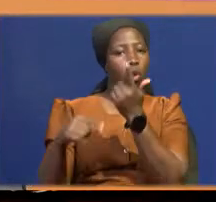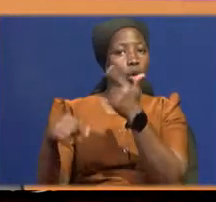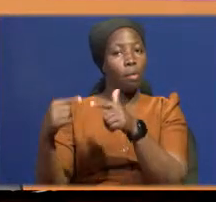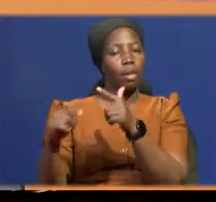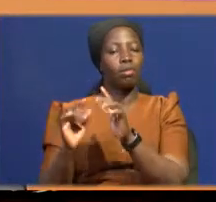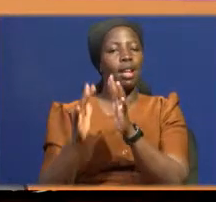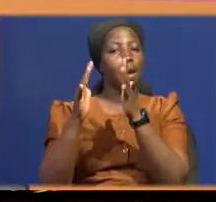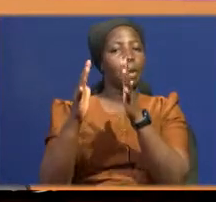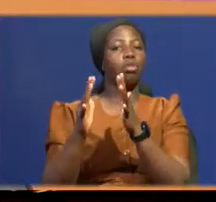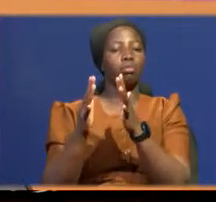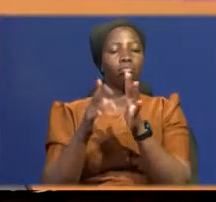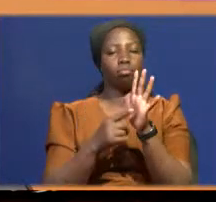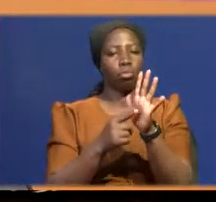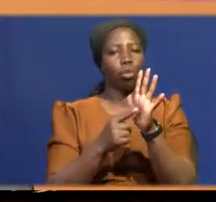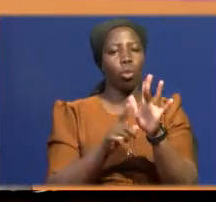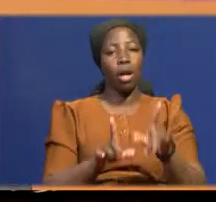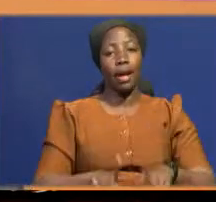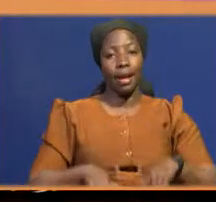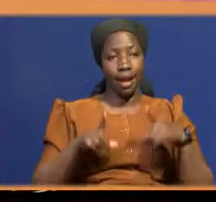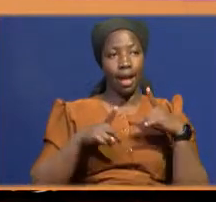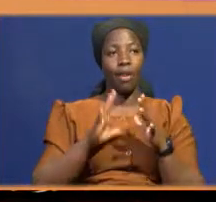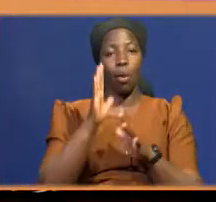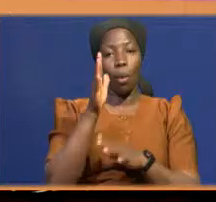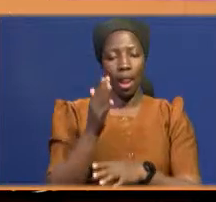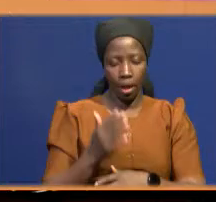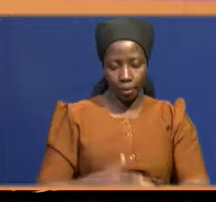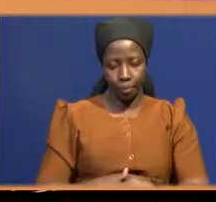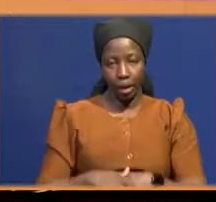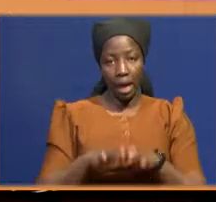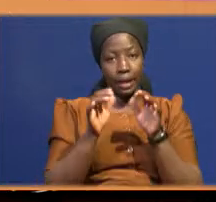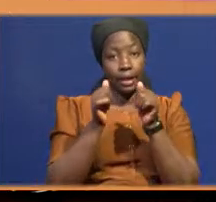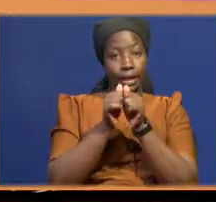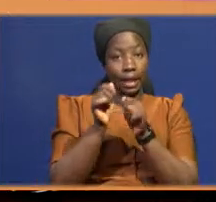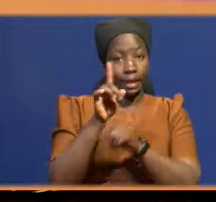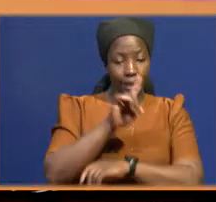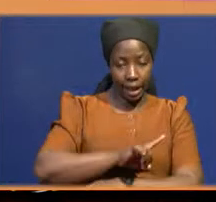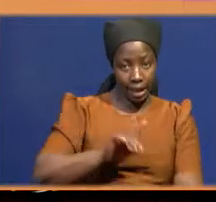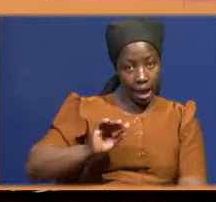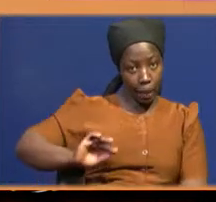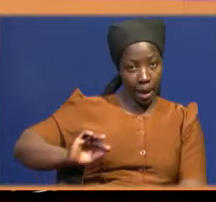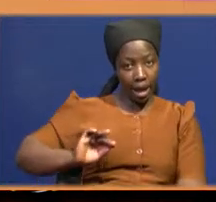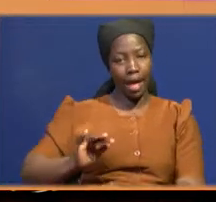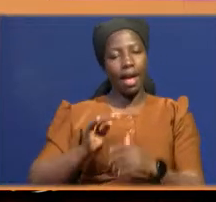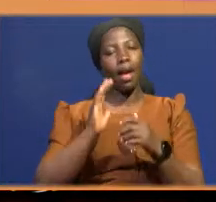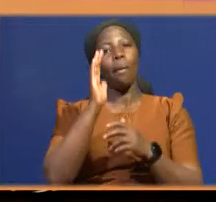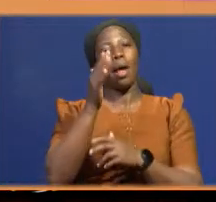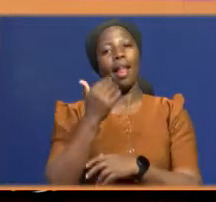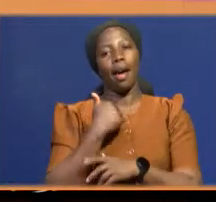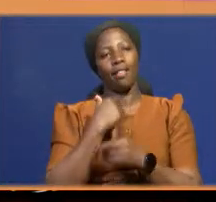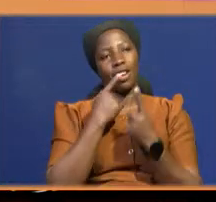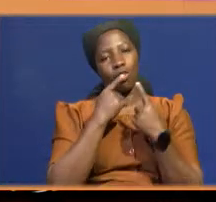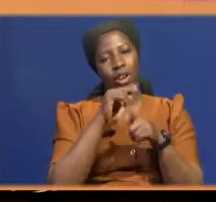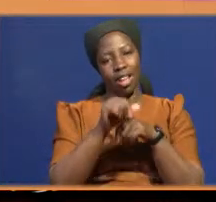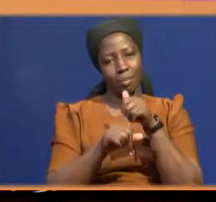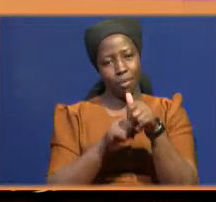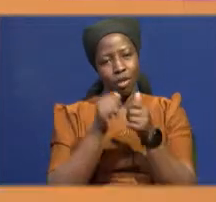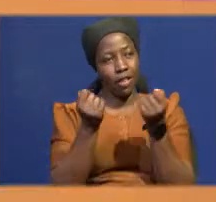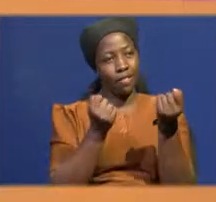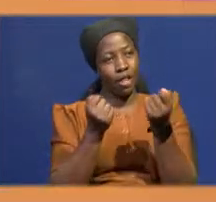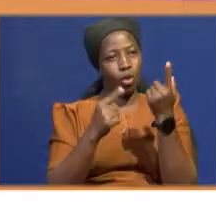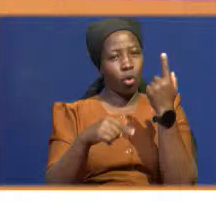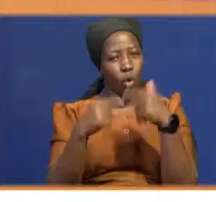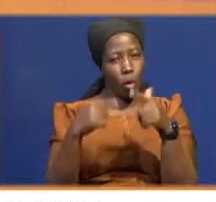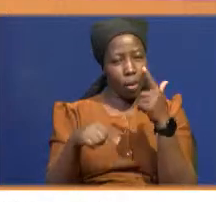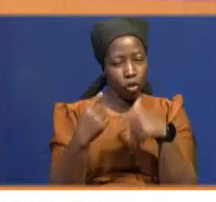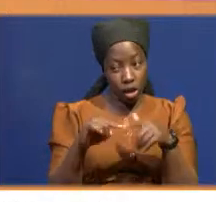conversations that we shall be having. So, 10 days, as you can see there. So we are going to be having a conversation about trolling in just a short